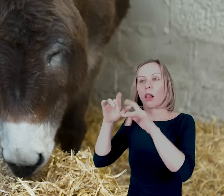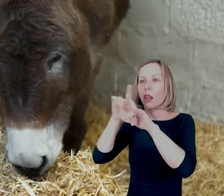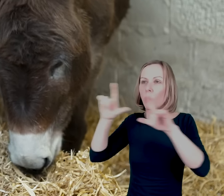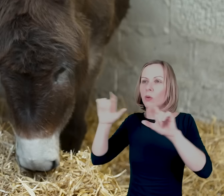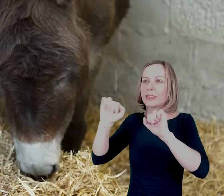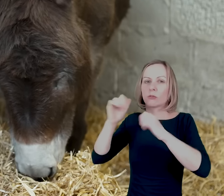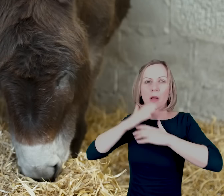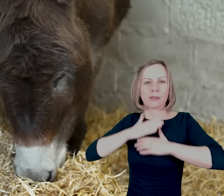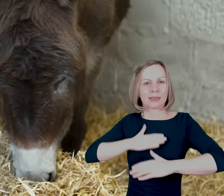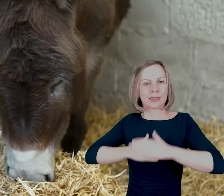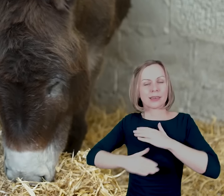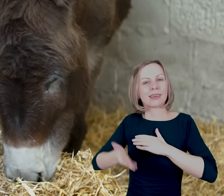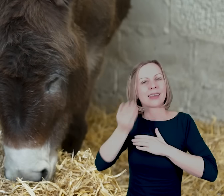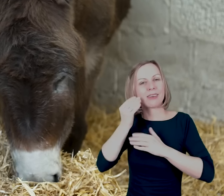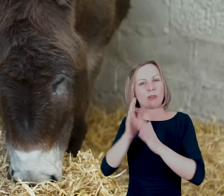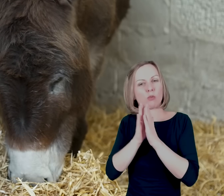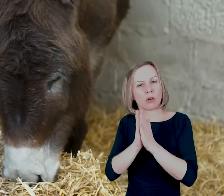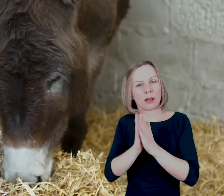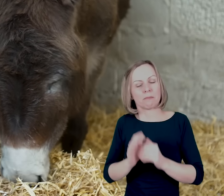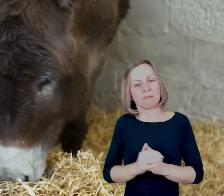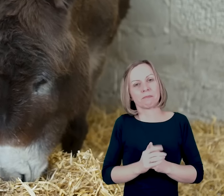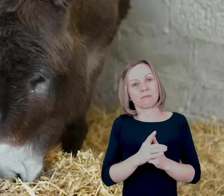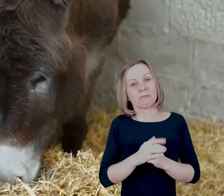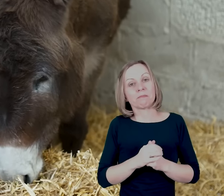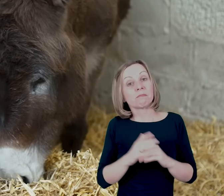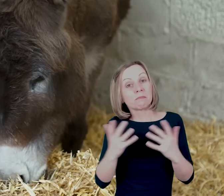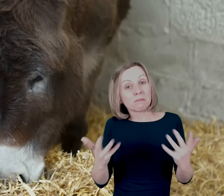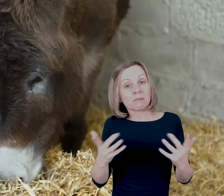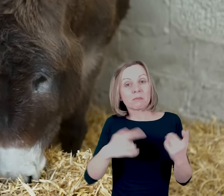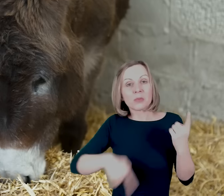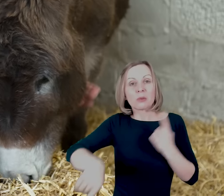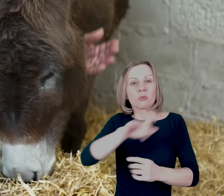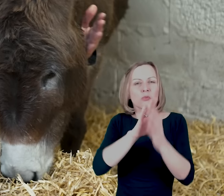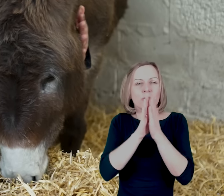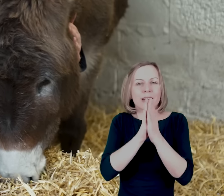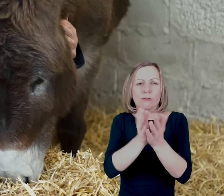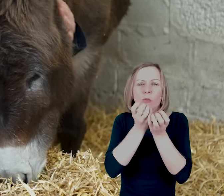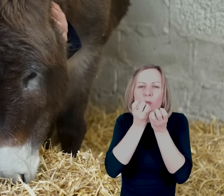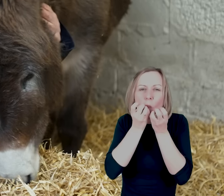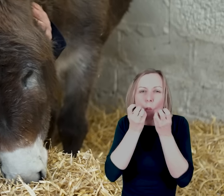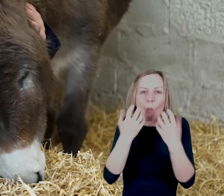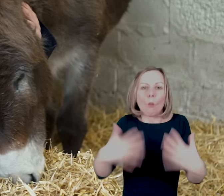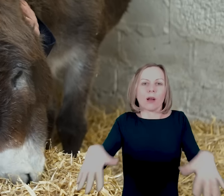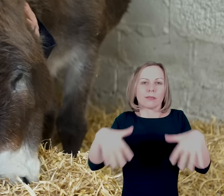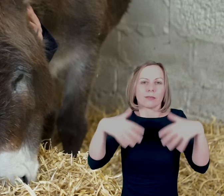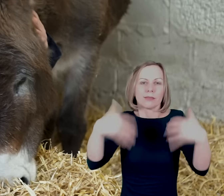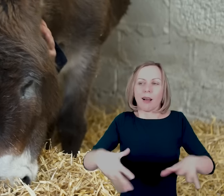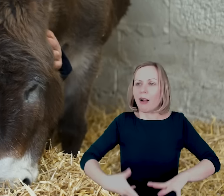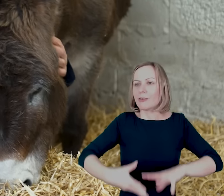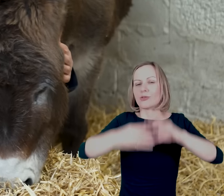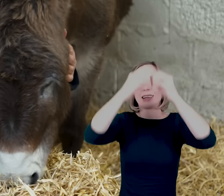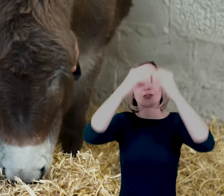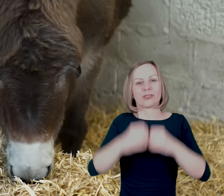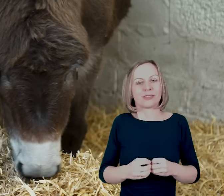mercy, hear our prayer. And finally, Lord, we pray for the wonder of creation, for